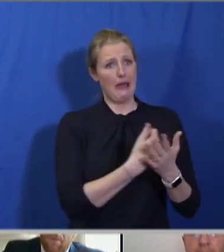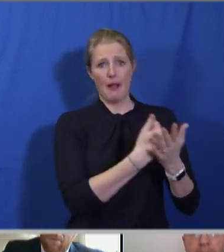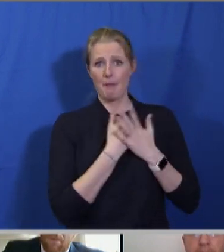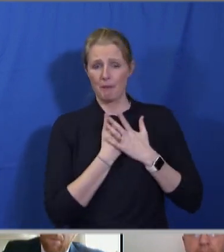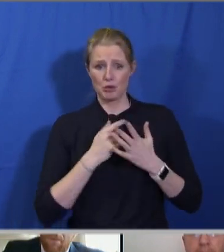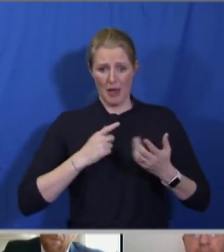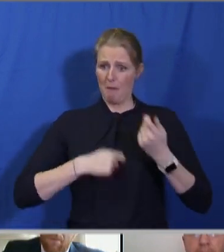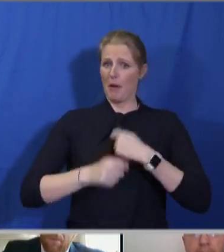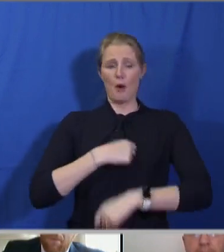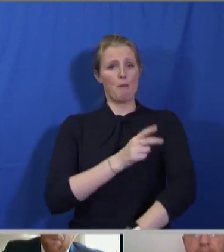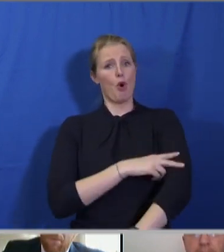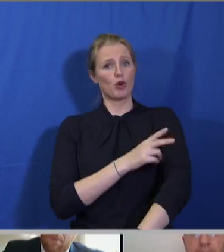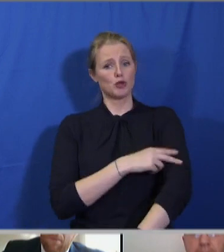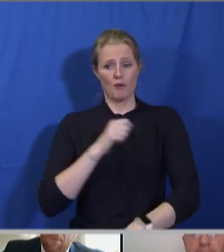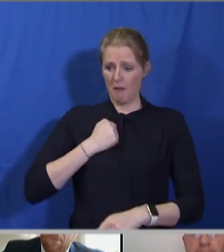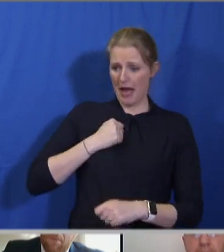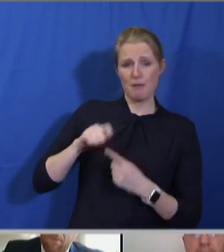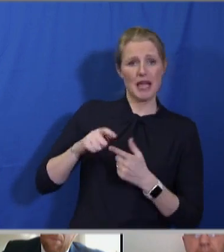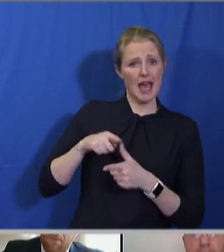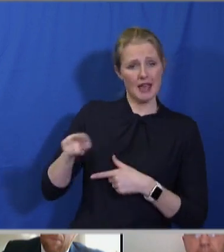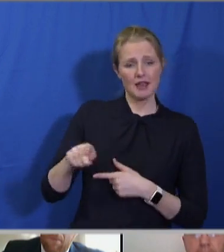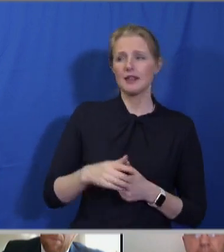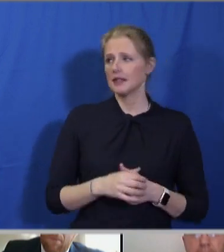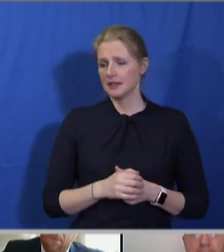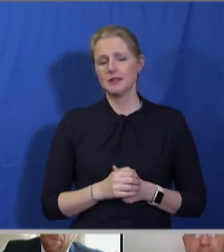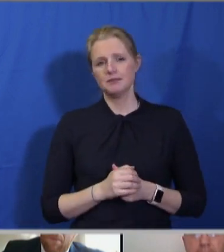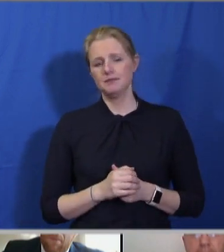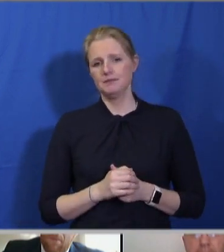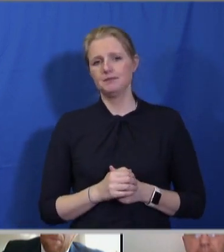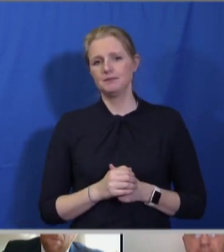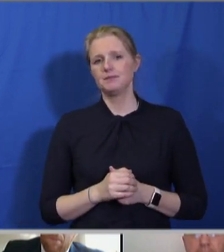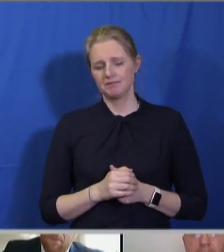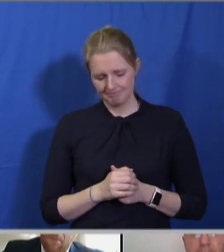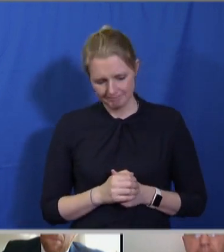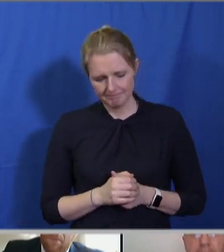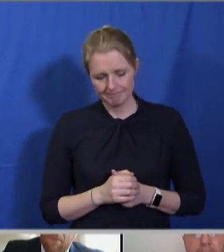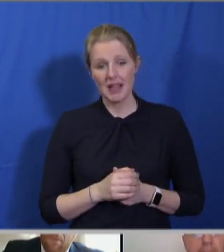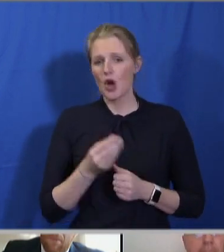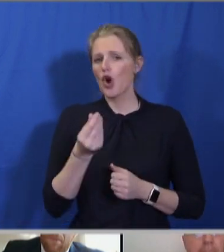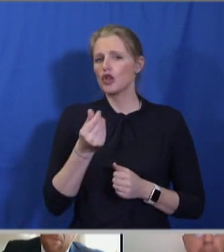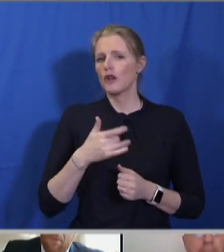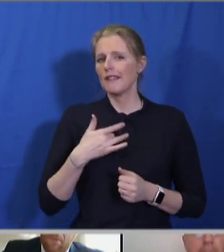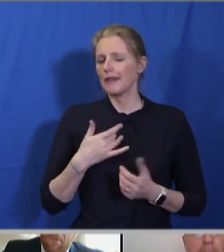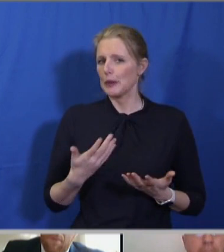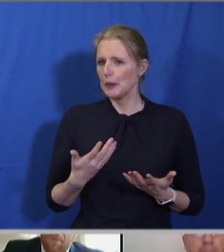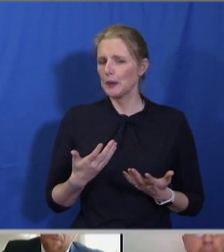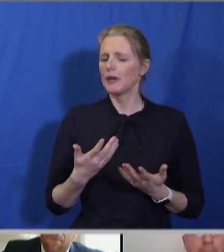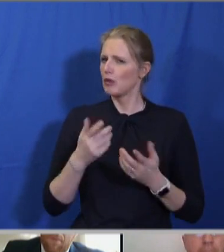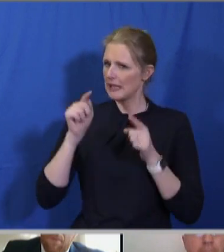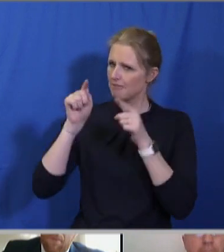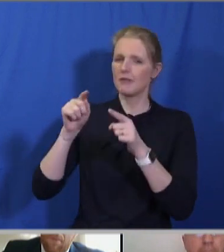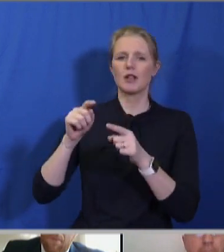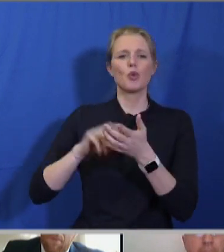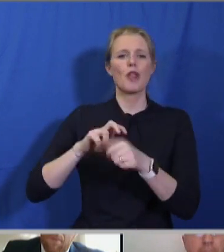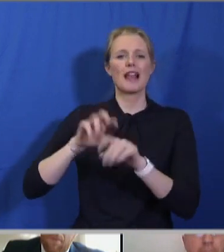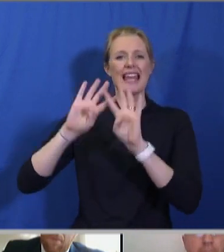you. Yep. Thanks, Colin. In terms of the cost of living crisis, I would suggest that's more an executive matter rather than